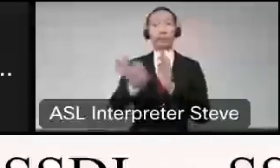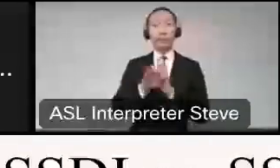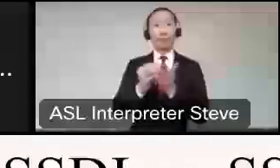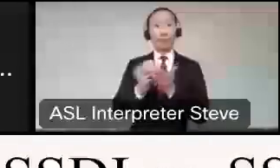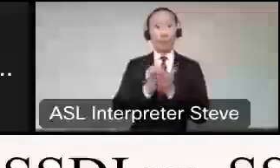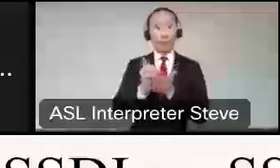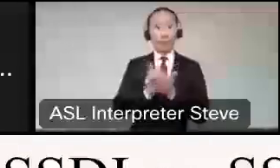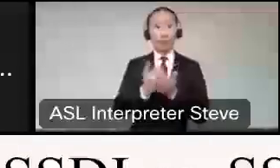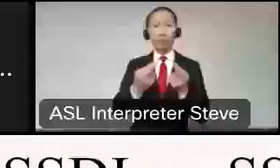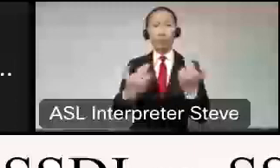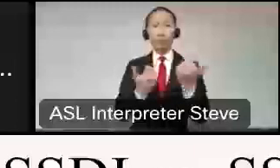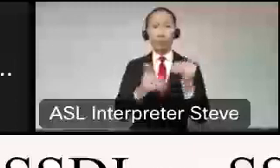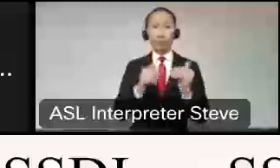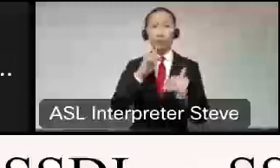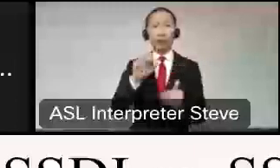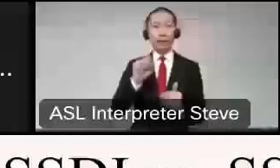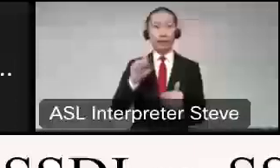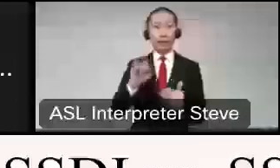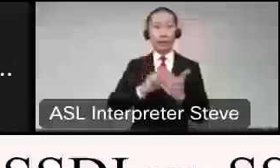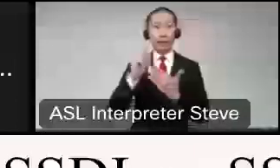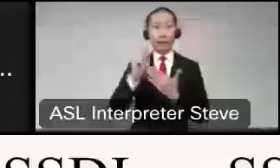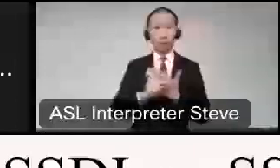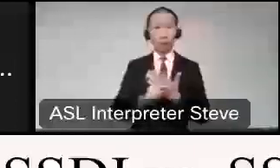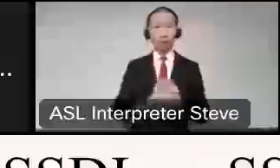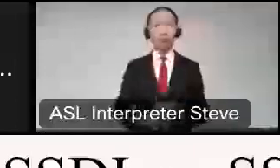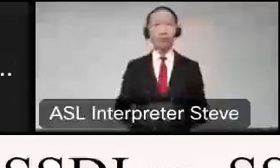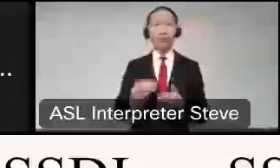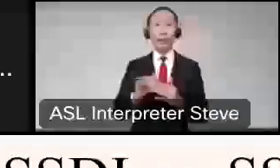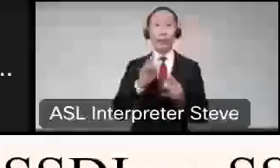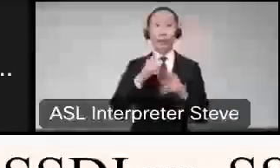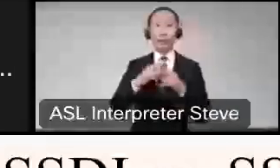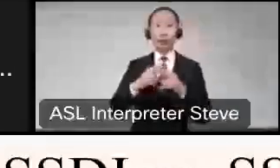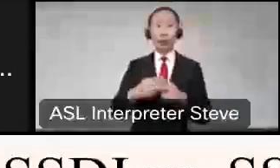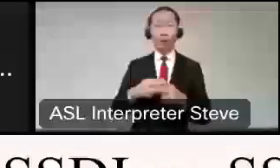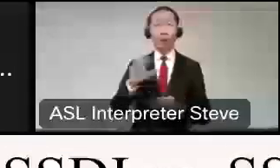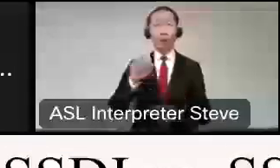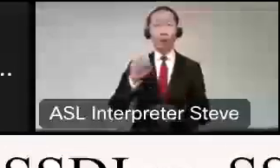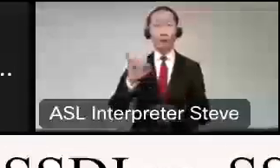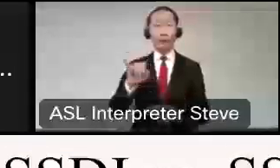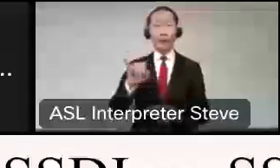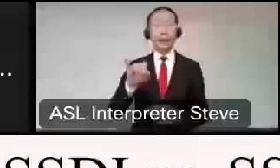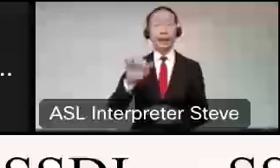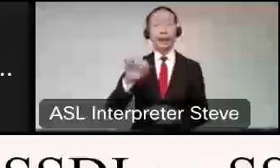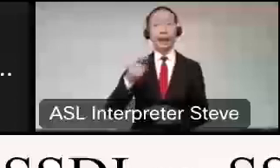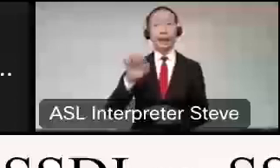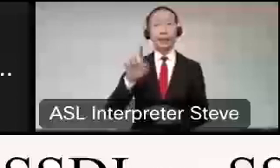and resource limit for the SSI program, and that is referred to as an SSI aged